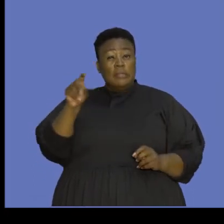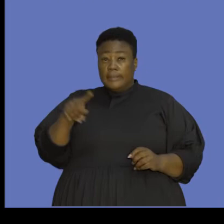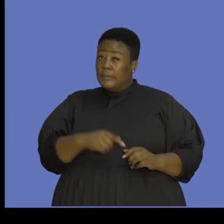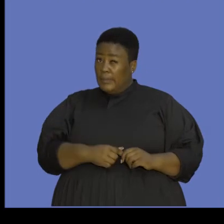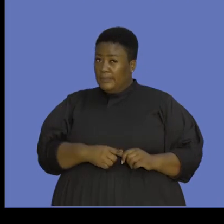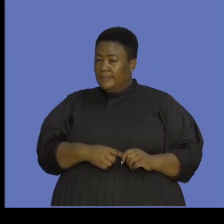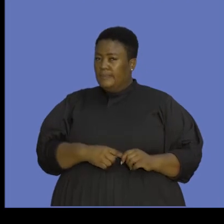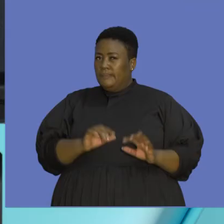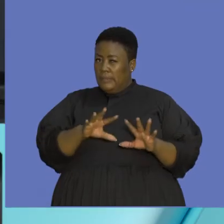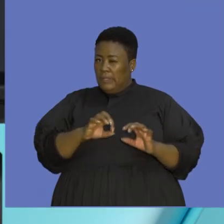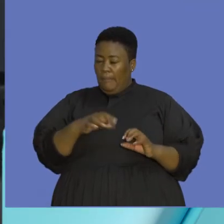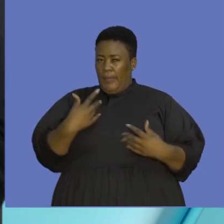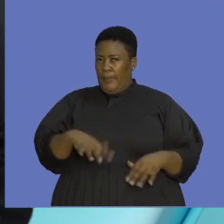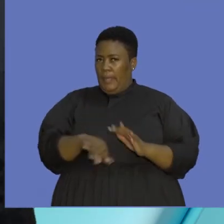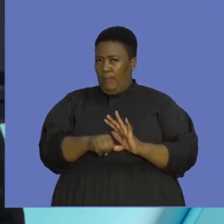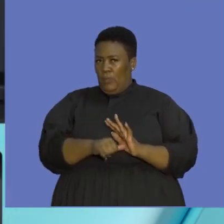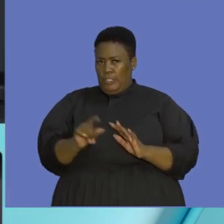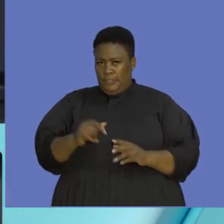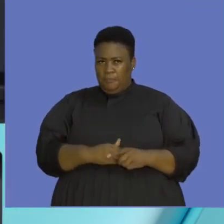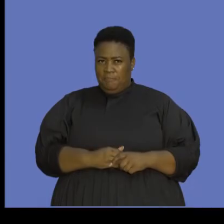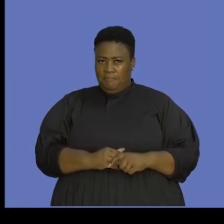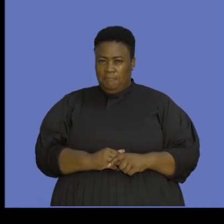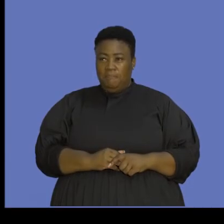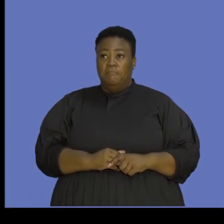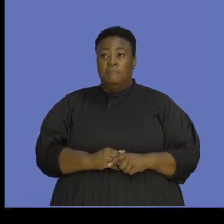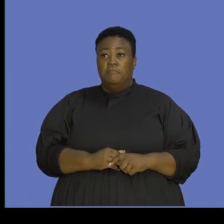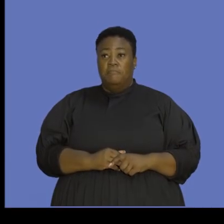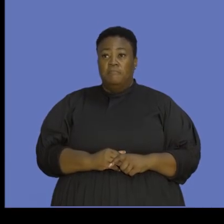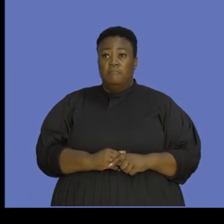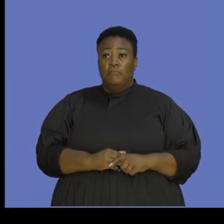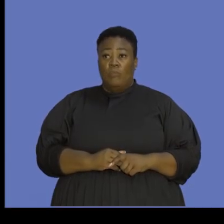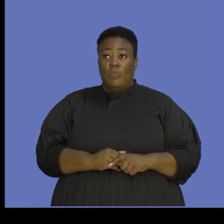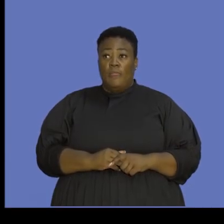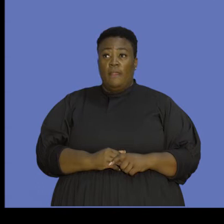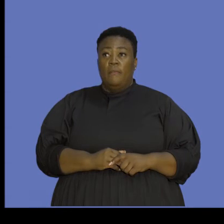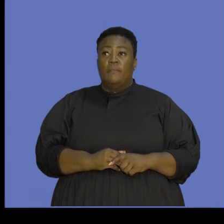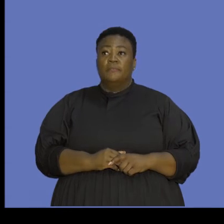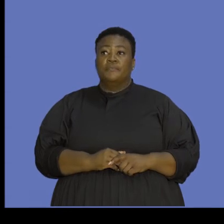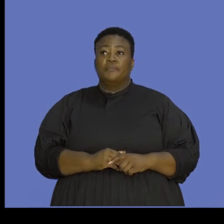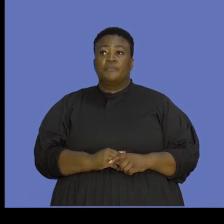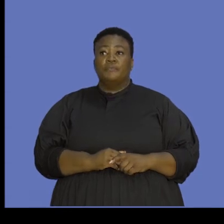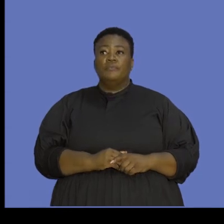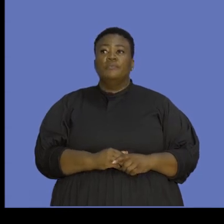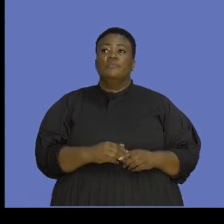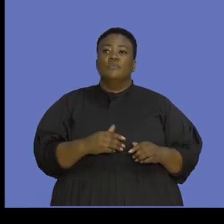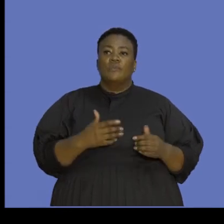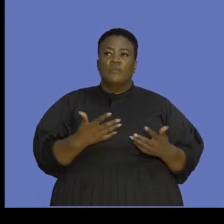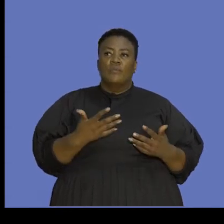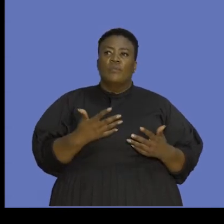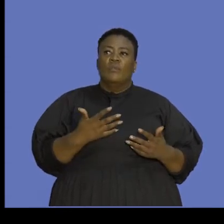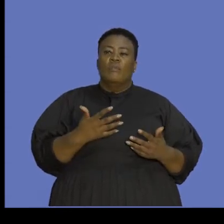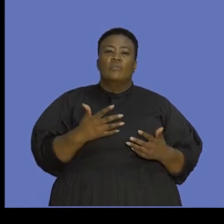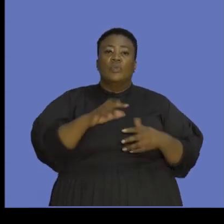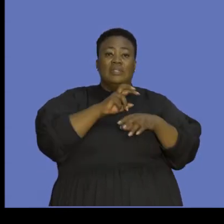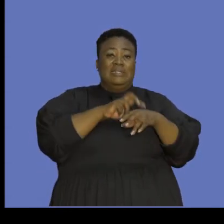one. Very important. When a resultant or net force, you don't have to